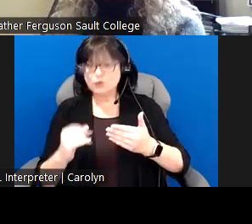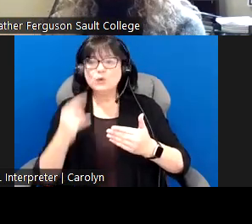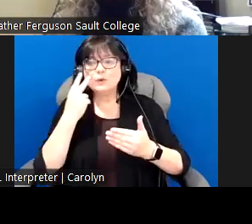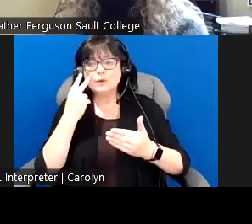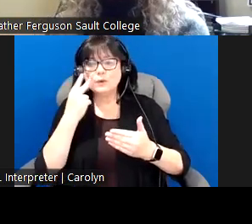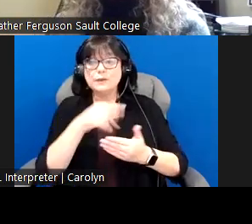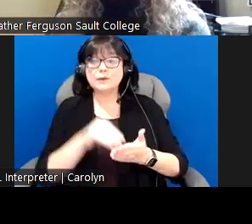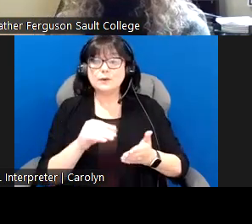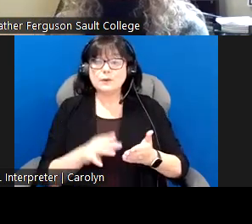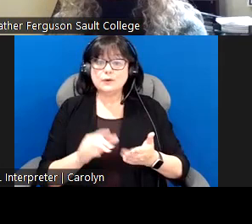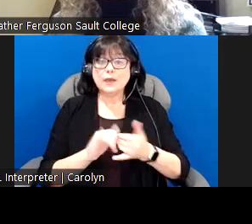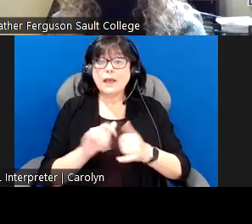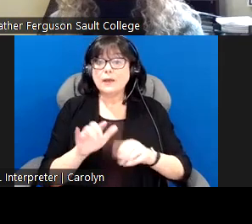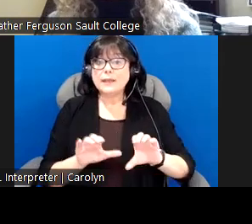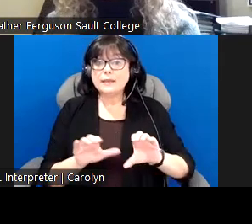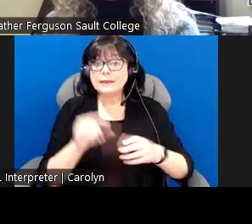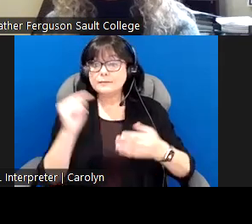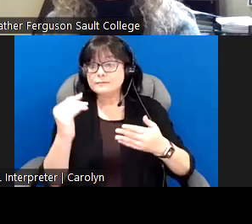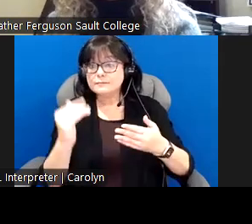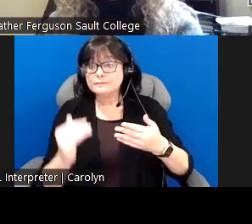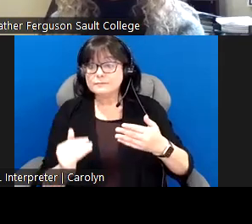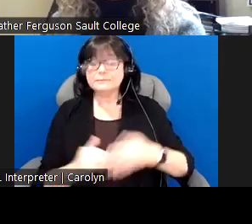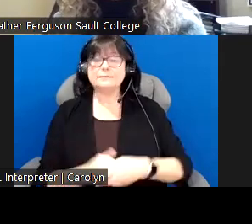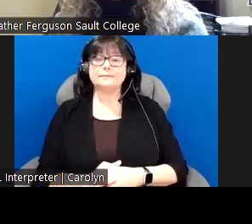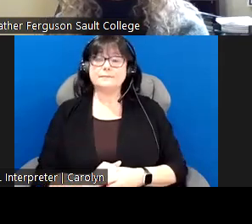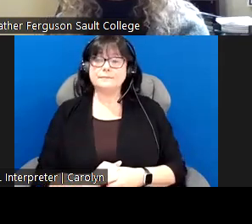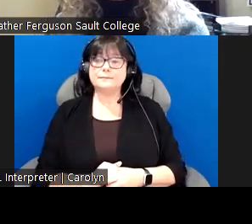on that specific assessment.